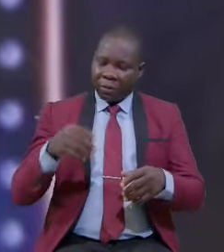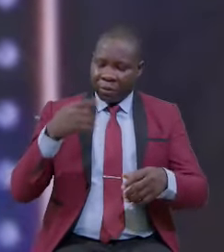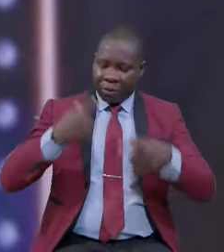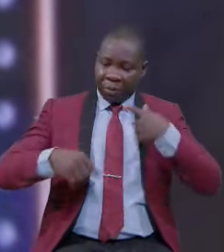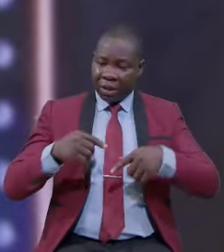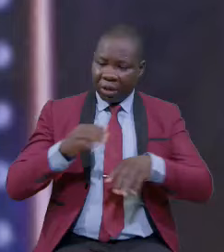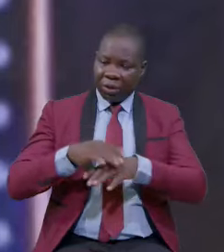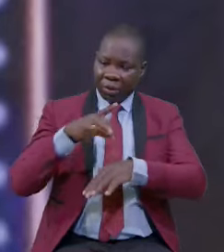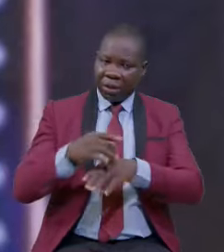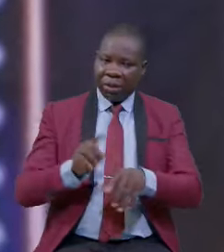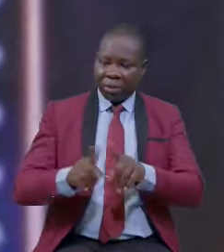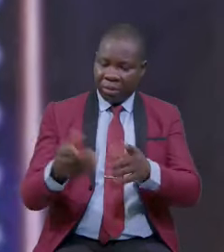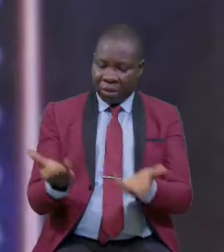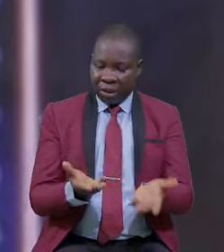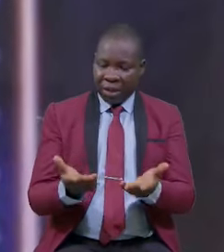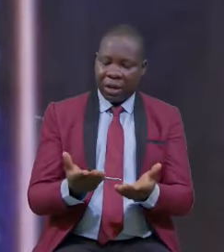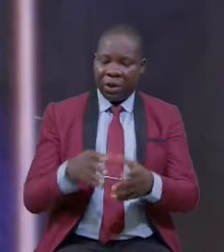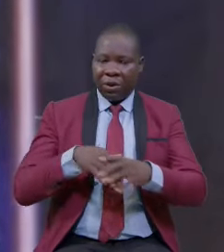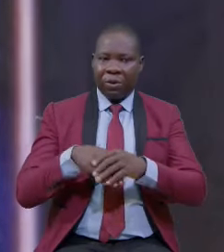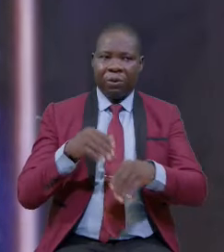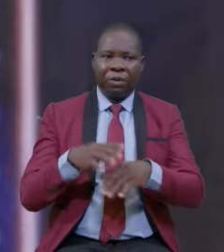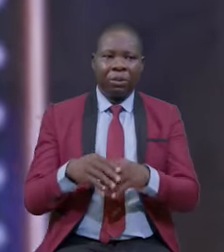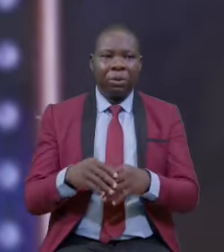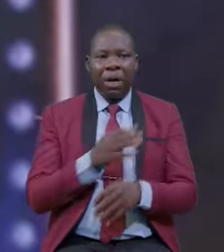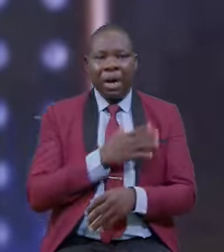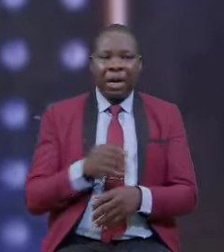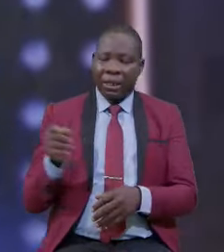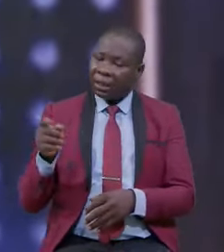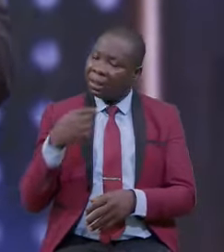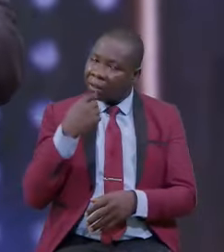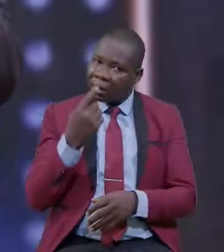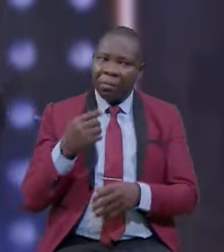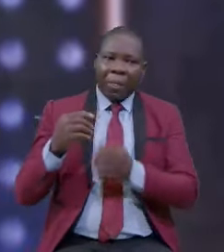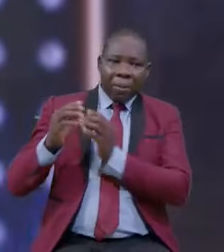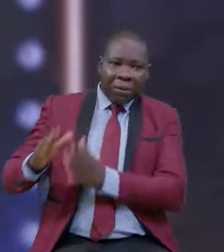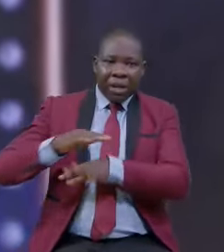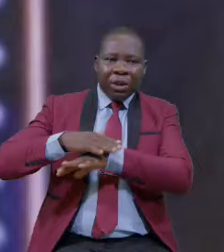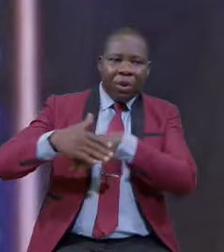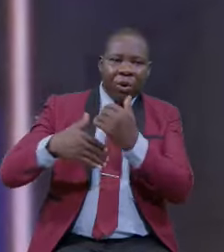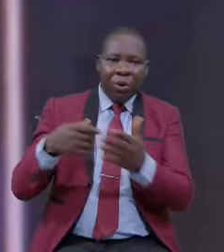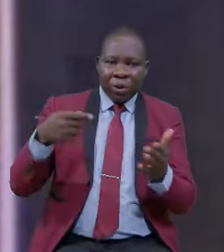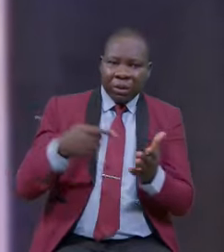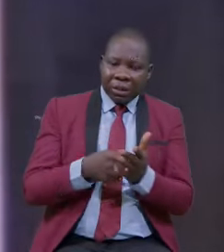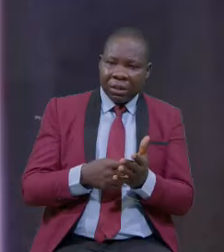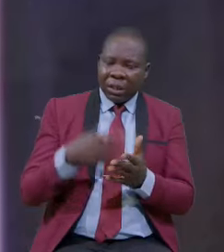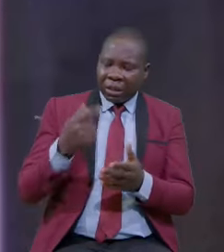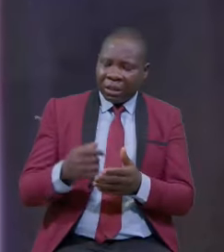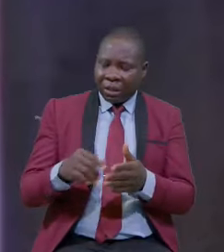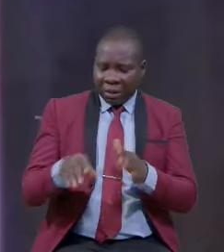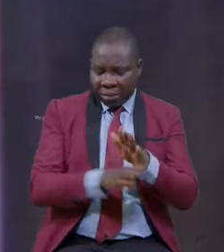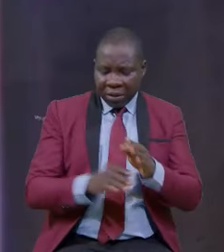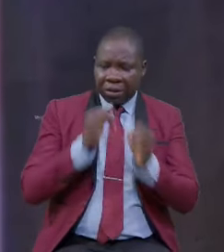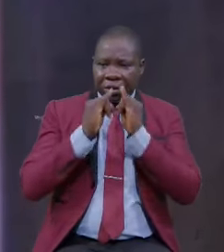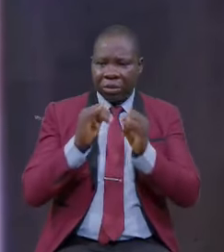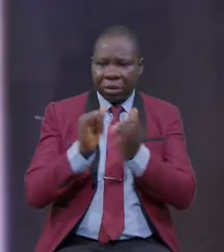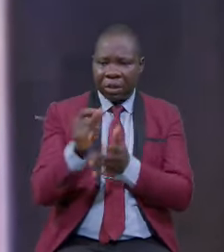is the instruction you should have had before leaving earth, that once a tree falls in the place where it falls, that's where